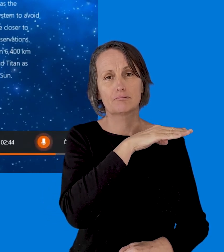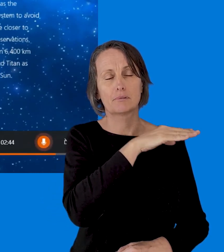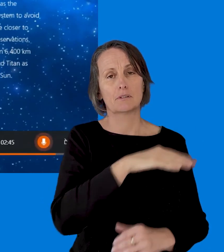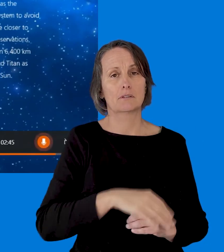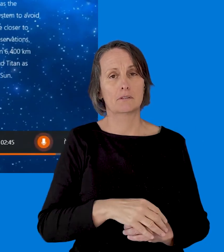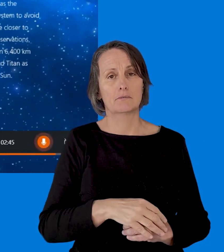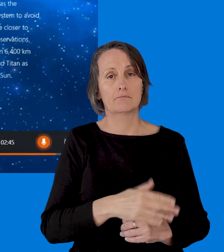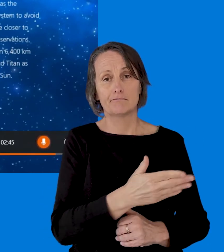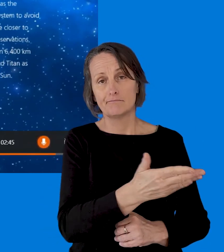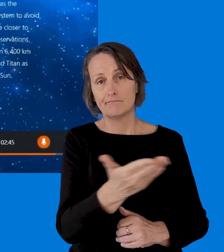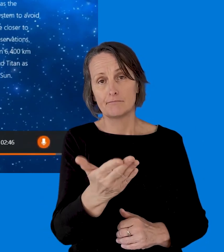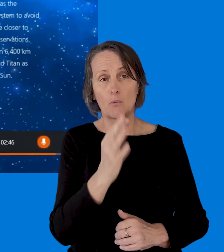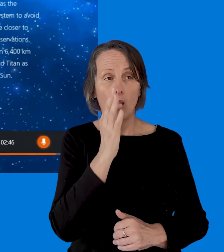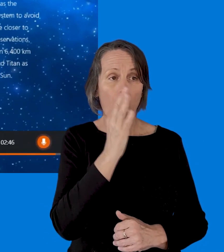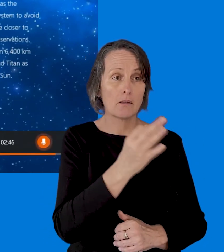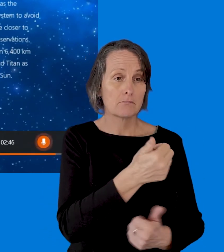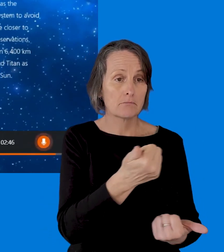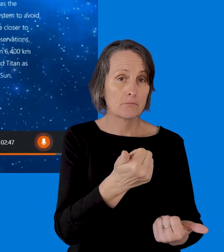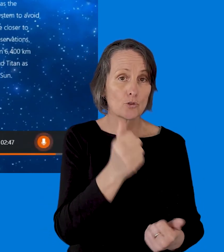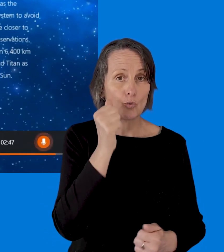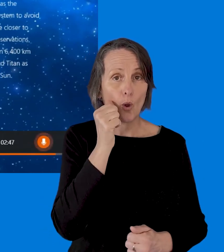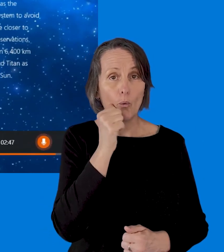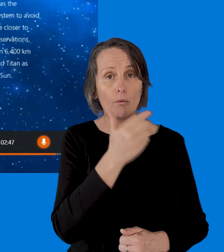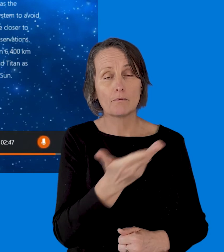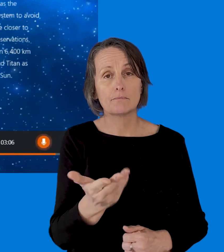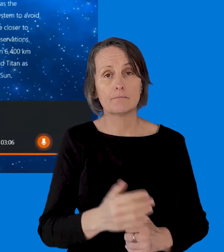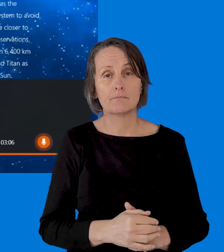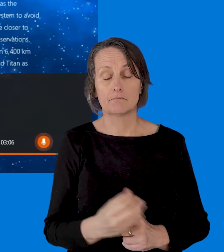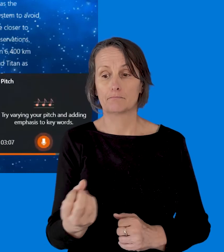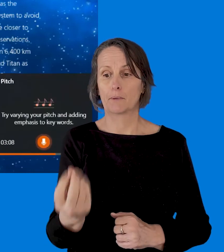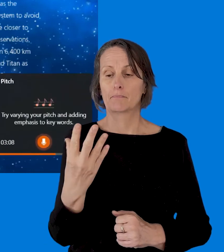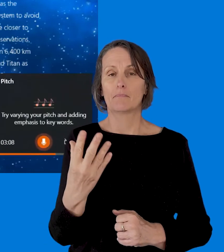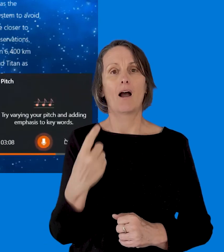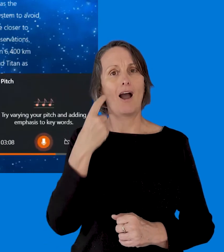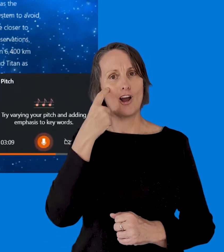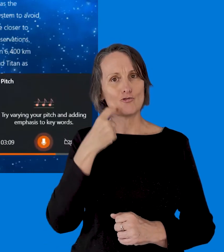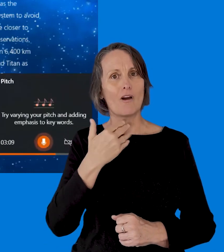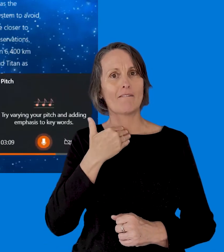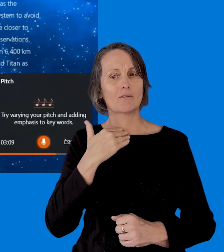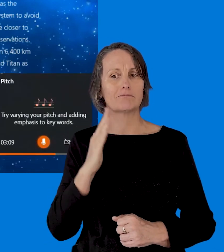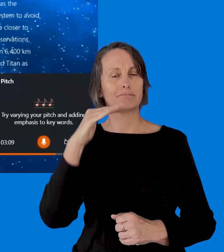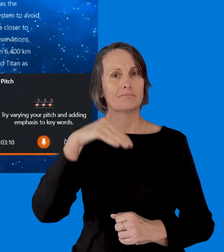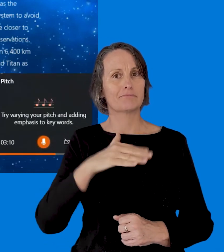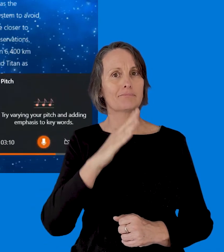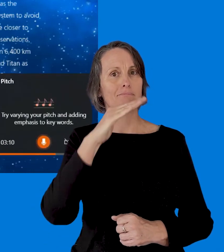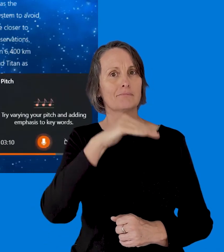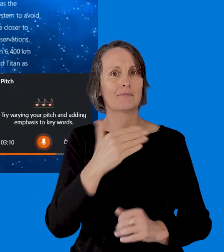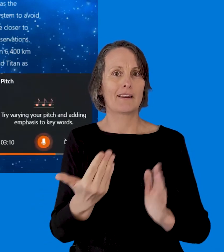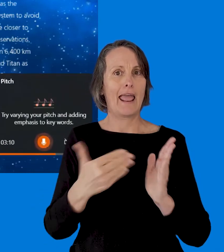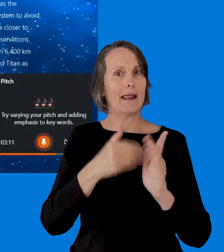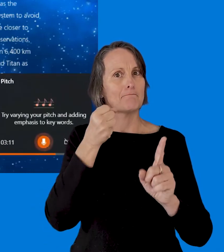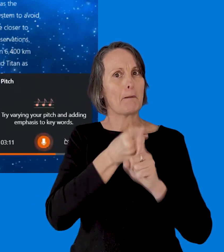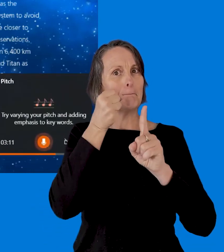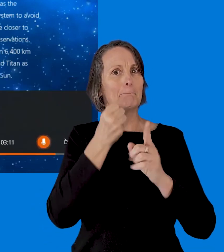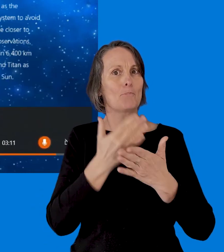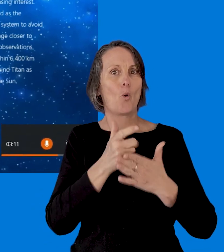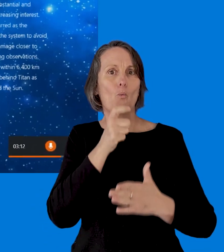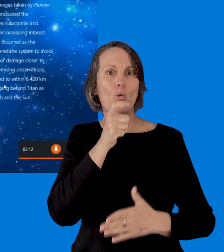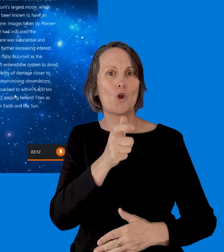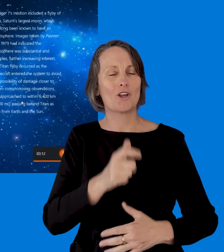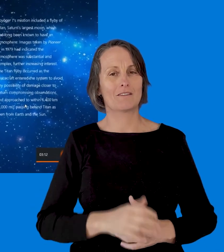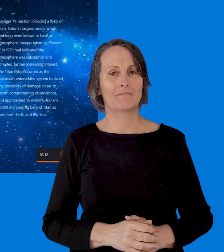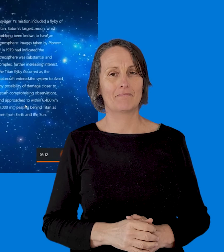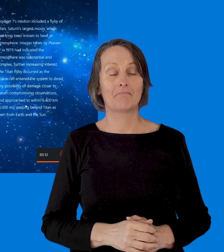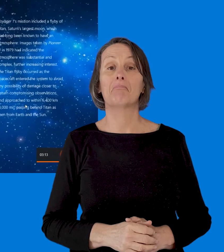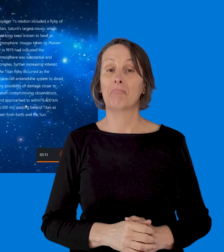rings? Anyone? Anyone? Try varying your pitch and adding emphasis to key